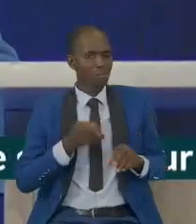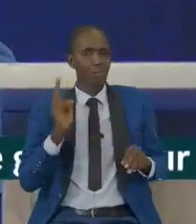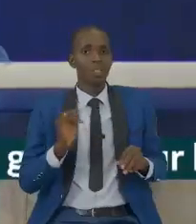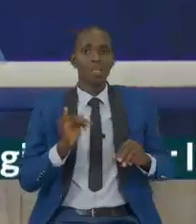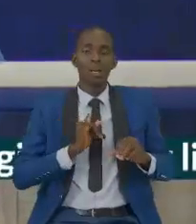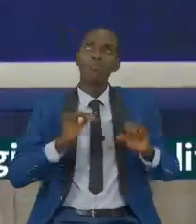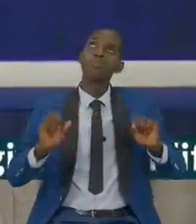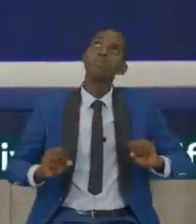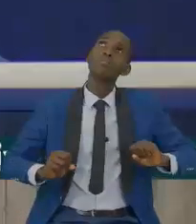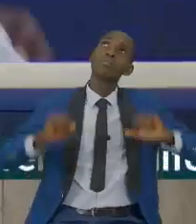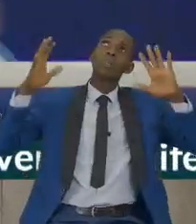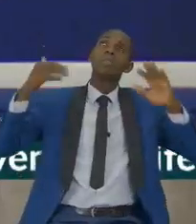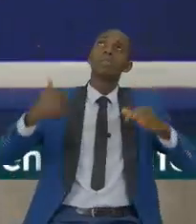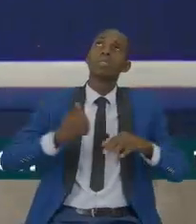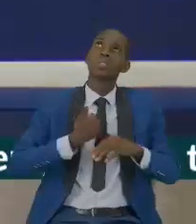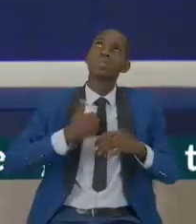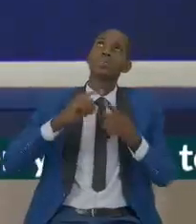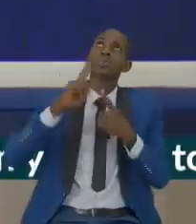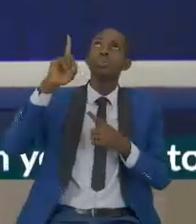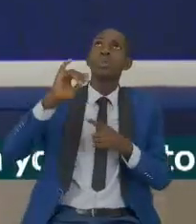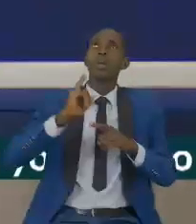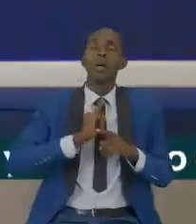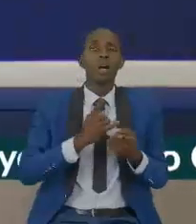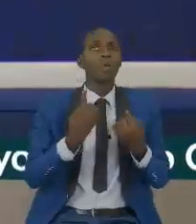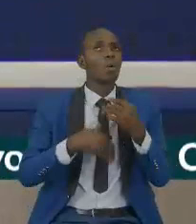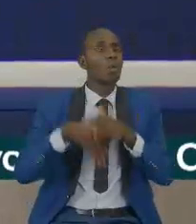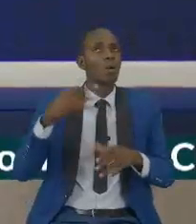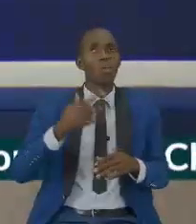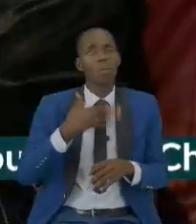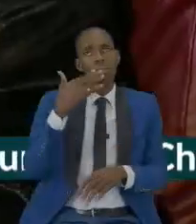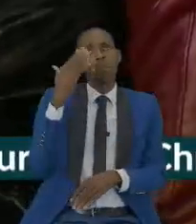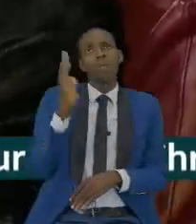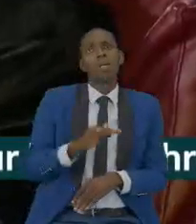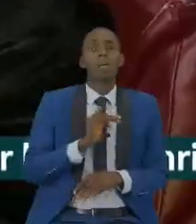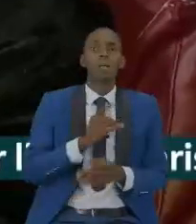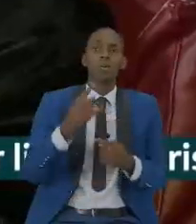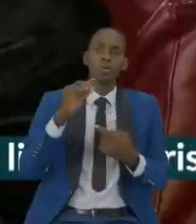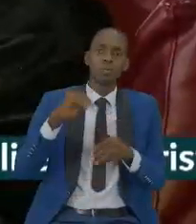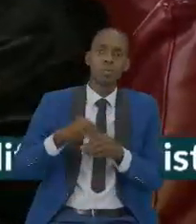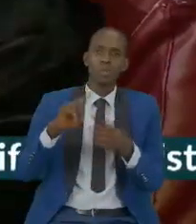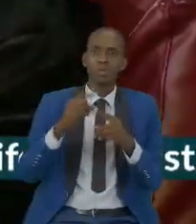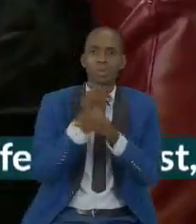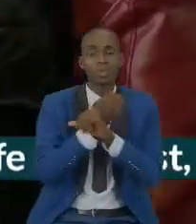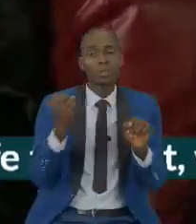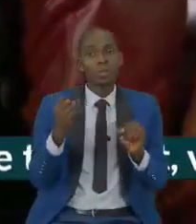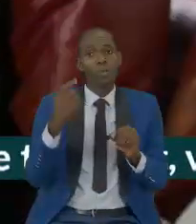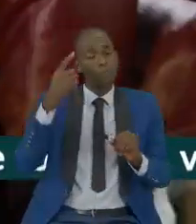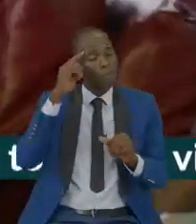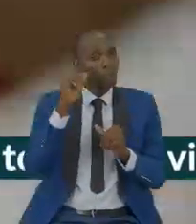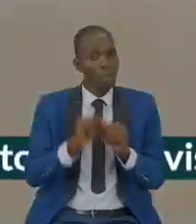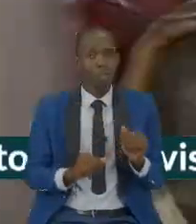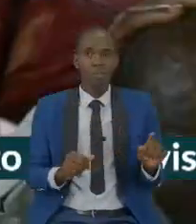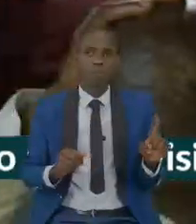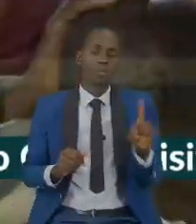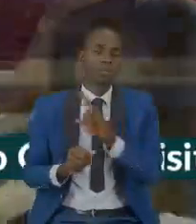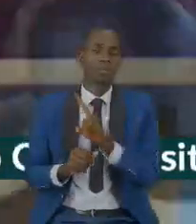come out of my evil and I come into the salvation of the Lord. Wherever you are, the offer